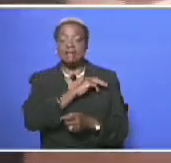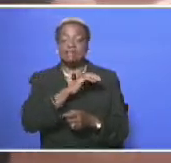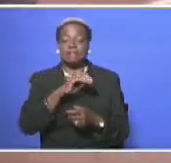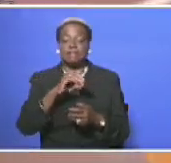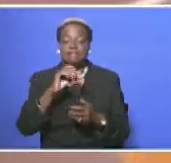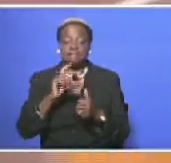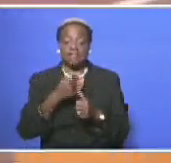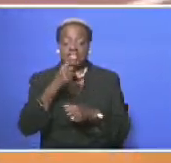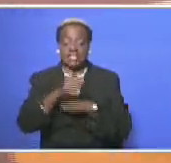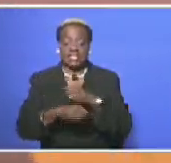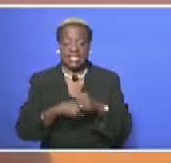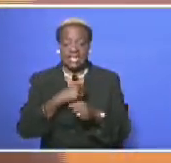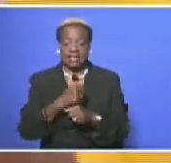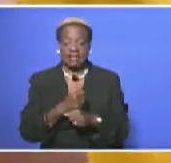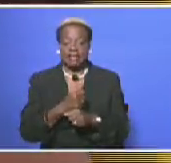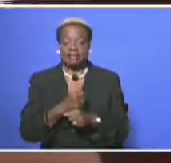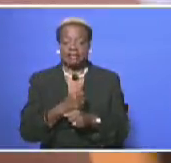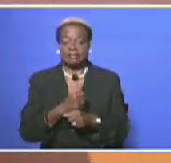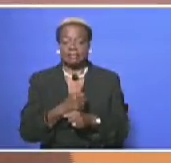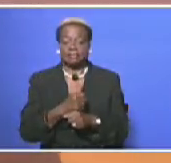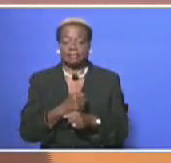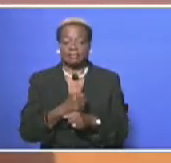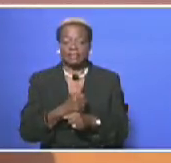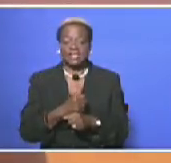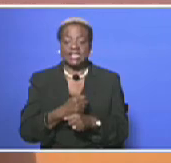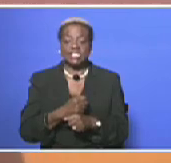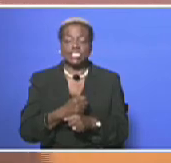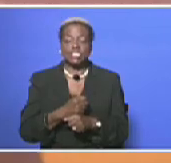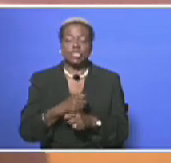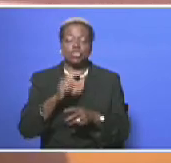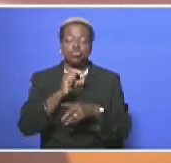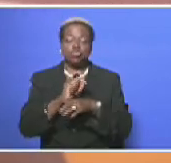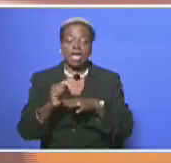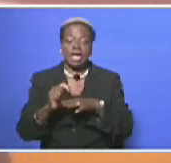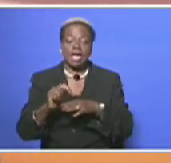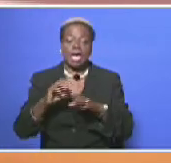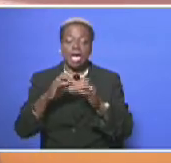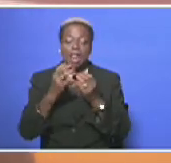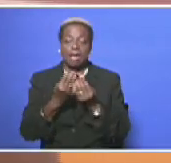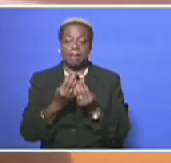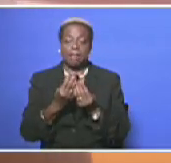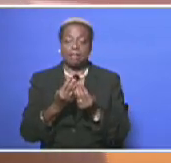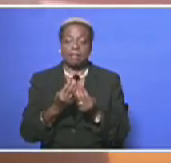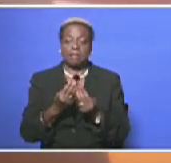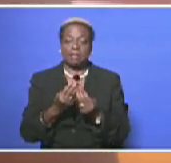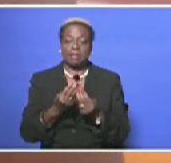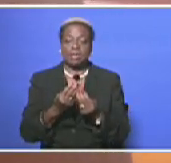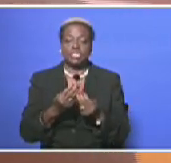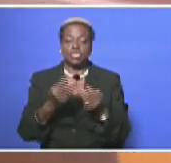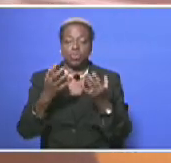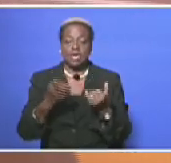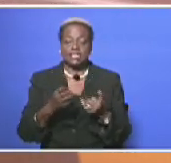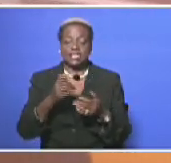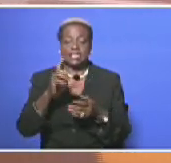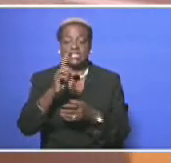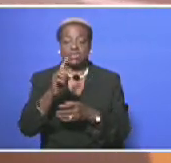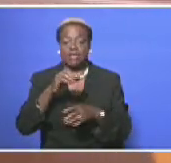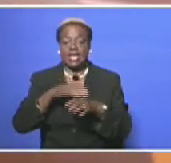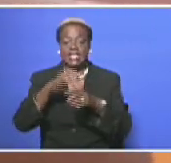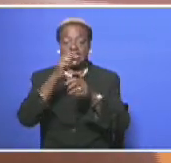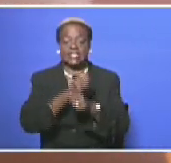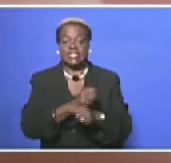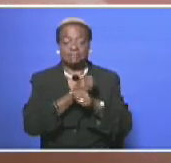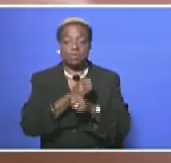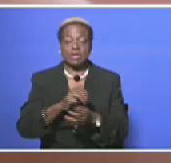of the Star Trackers Track Club, headed by Dave Charlton. She plans to pursue a degree in sports medicine. Her personal best in the 100 meters